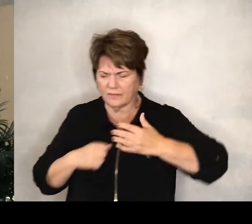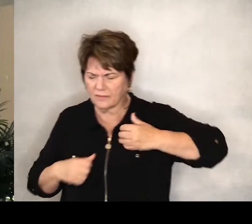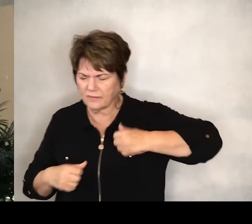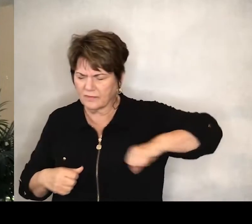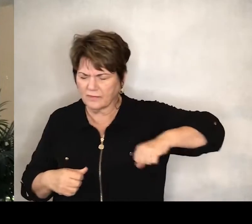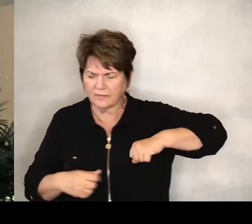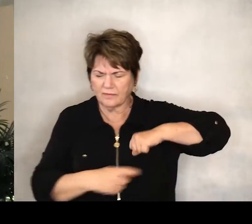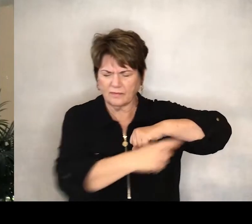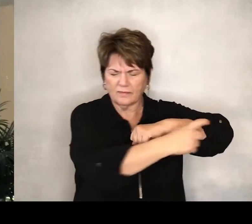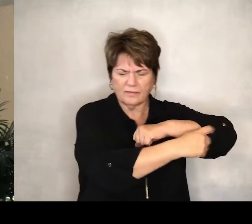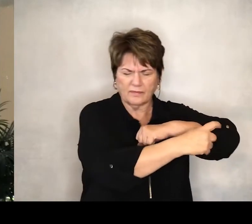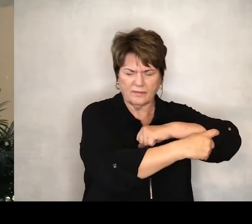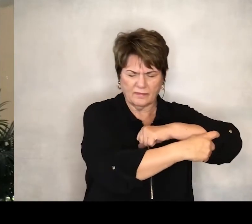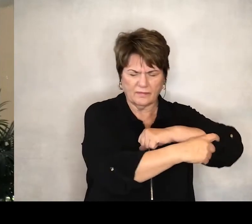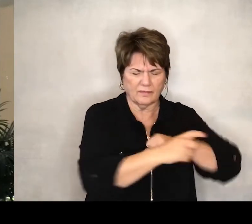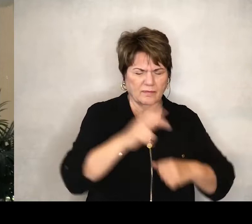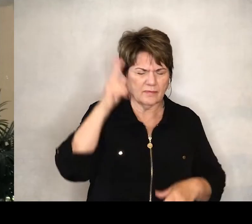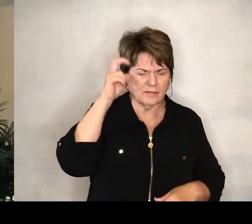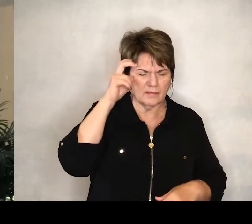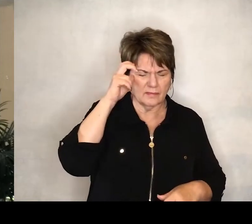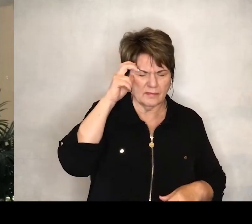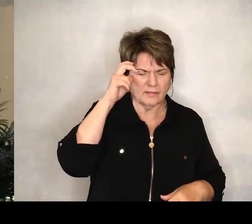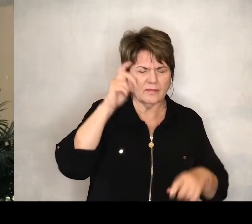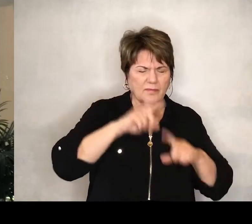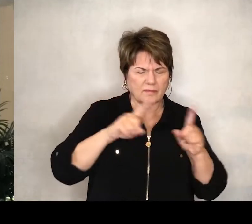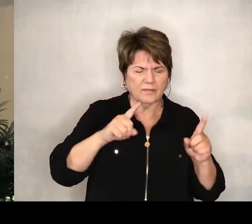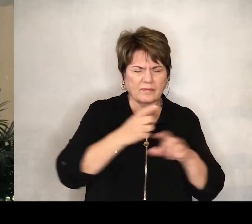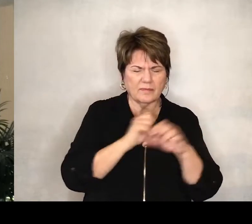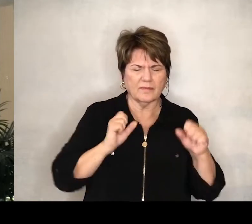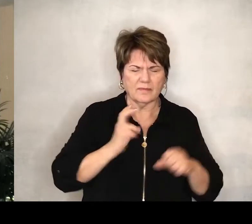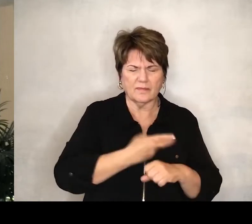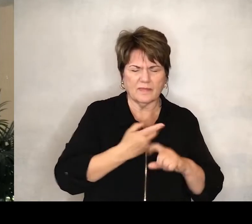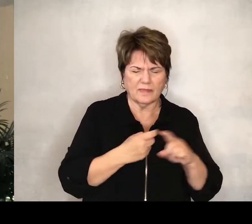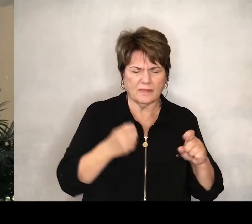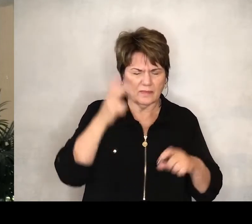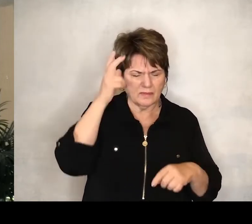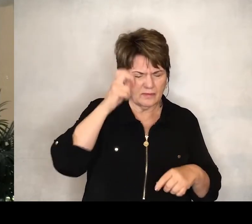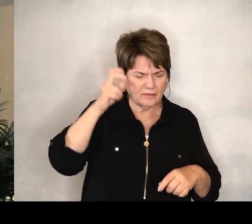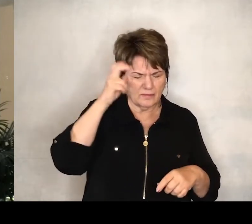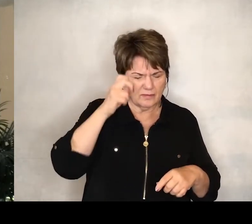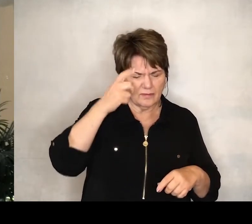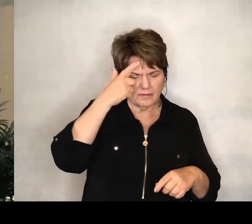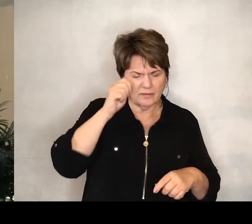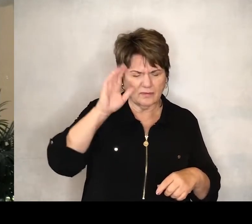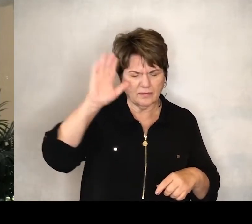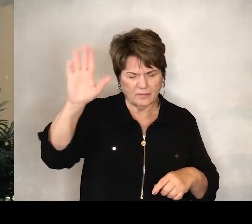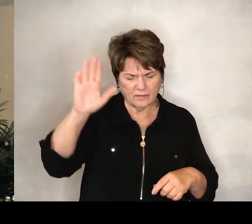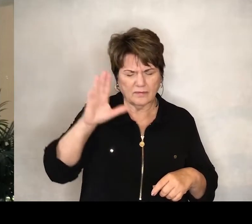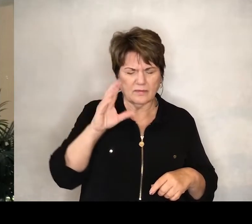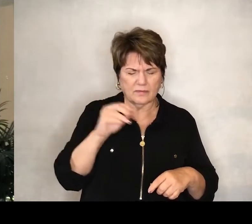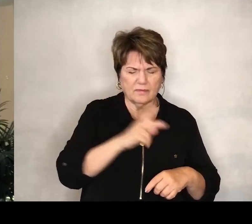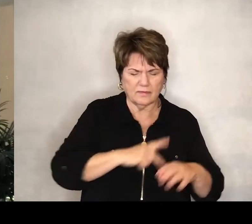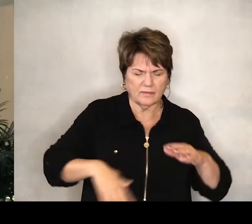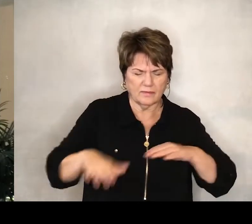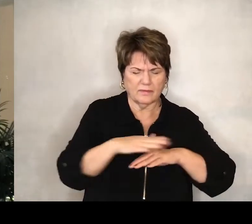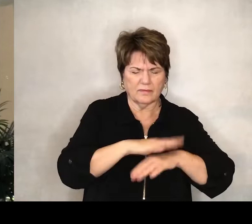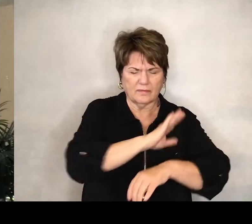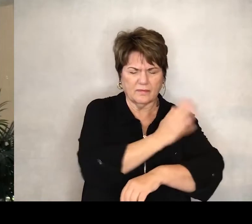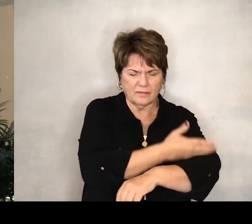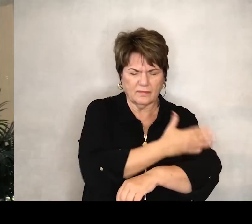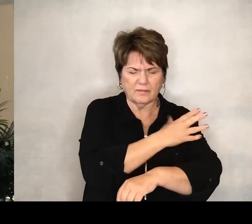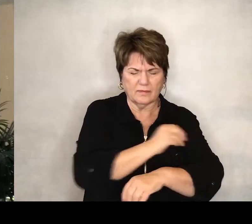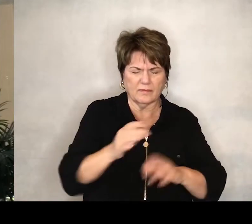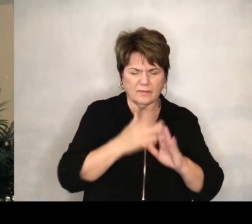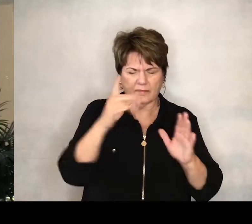debtors. And lead us not into temptation, but deliver us from evil. For thine is the kingdom and the